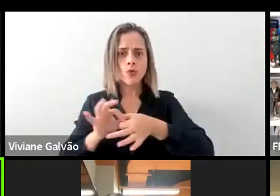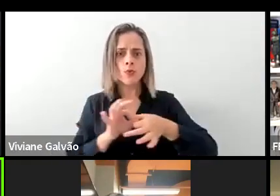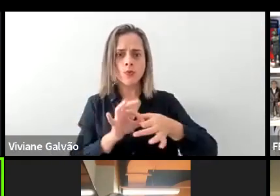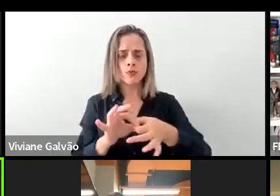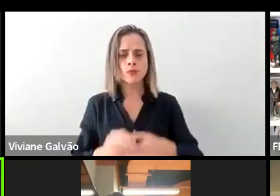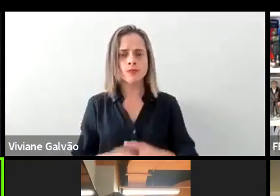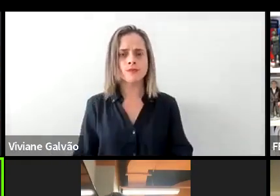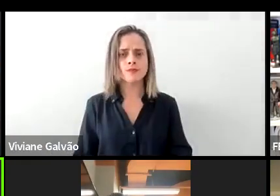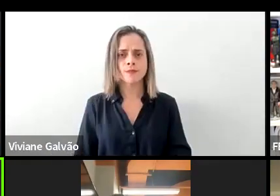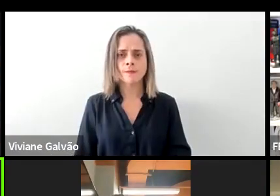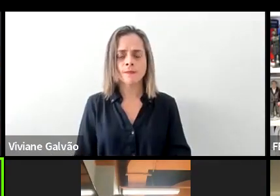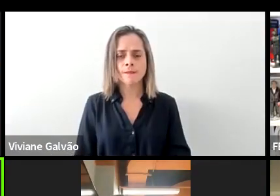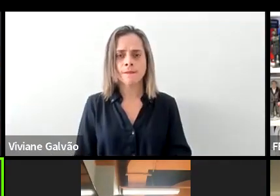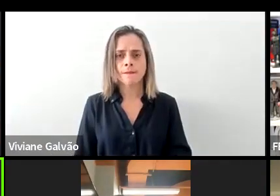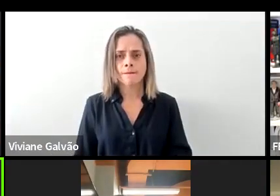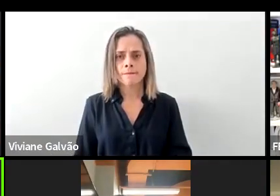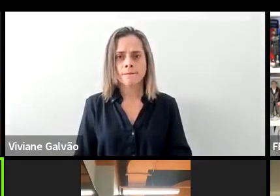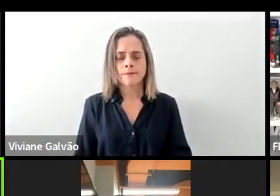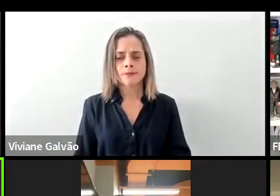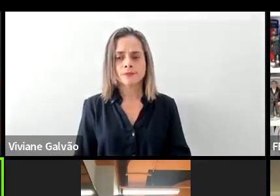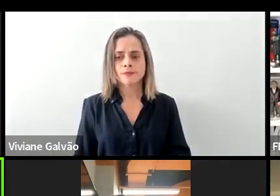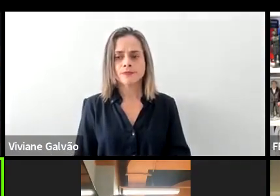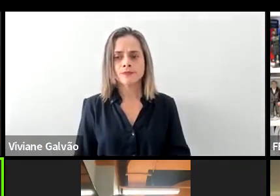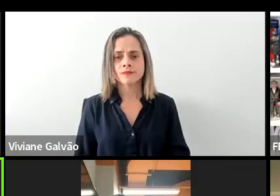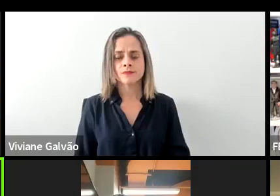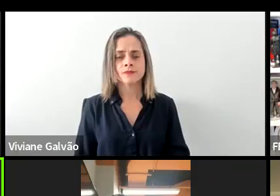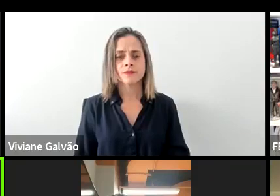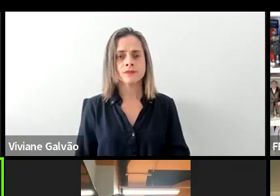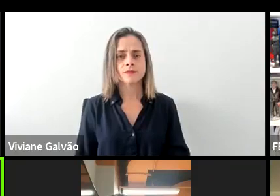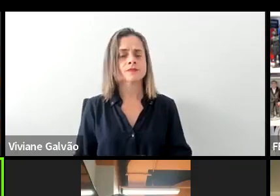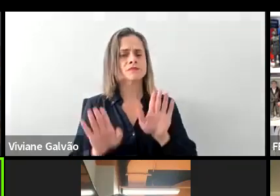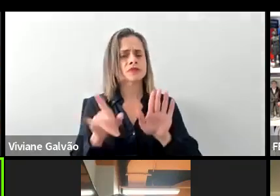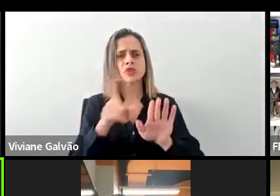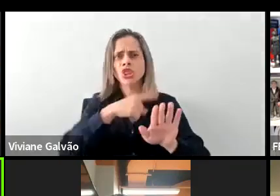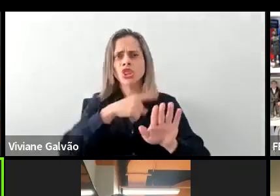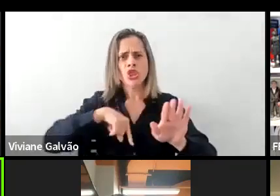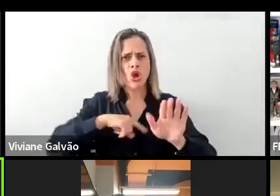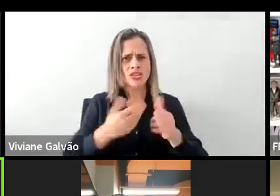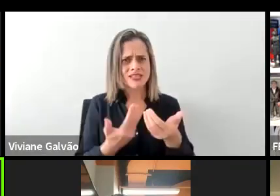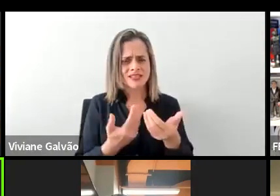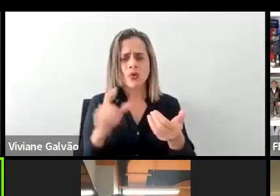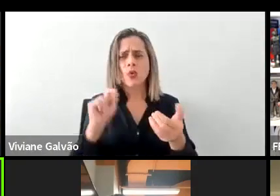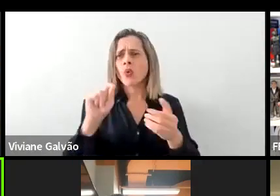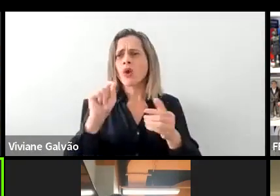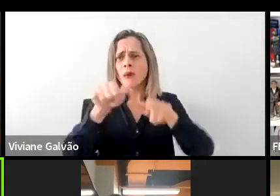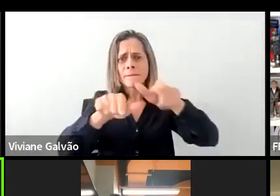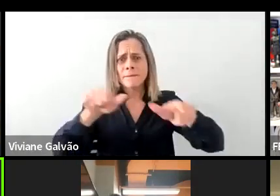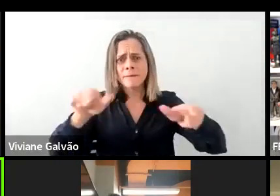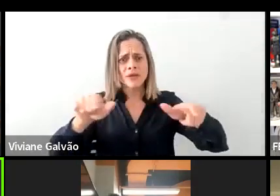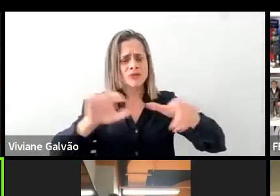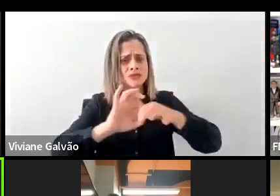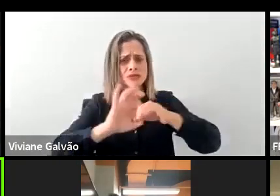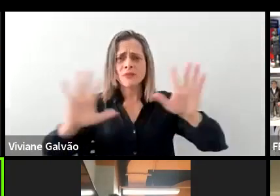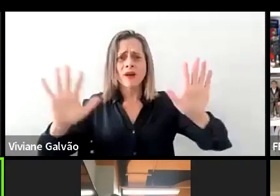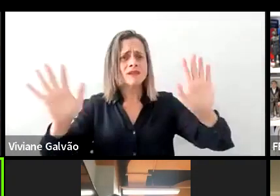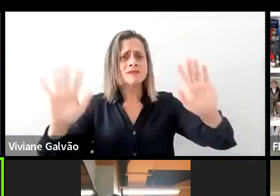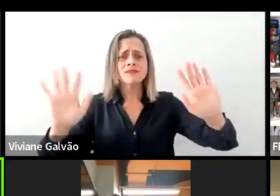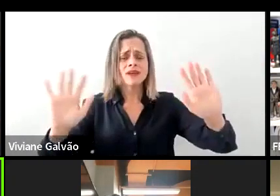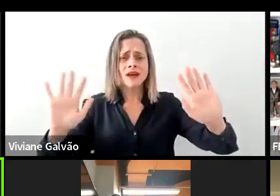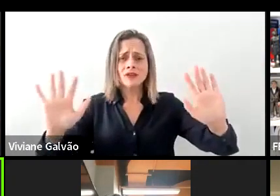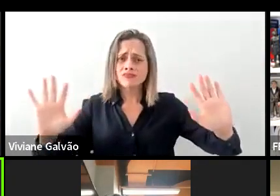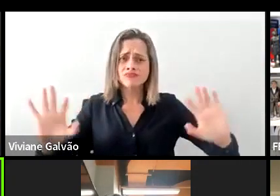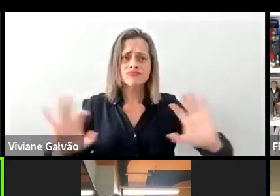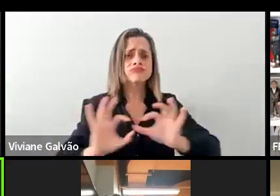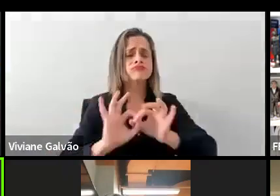activity where we're not separate. I mean, historically, of course, the trade unions were the main vehicle for that kind